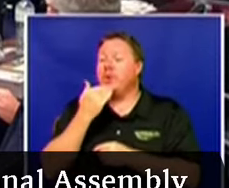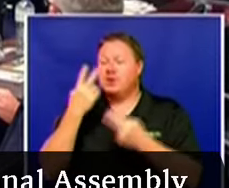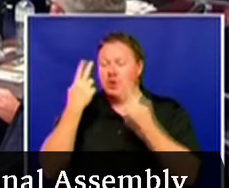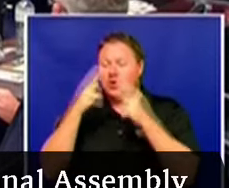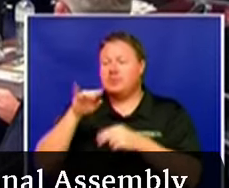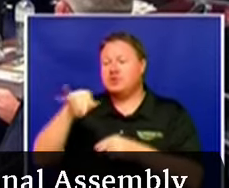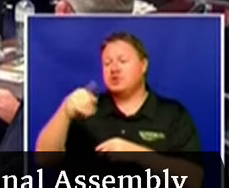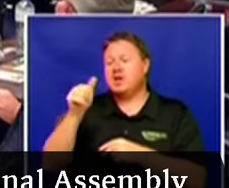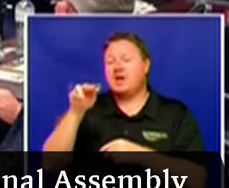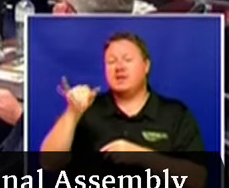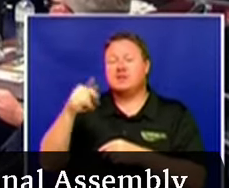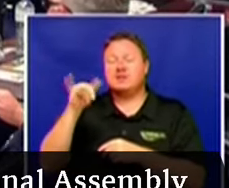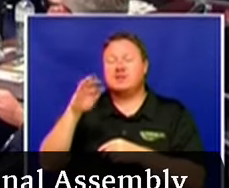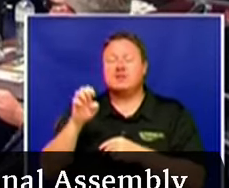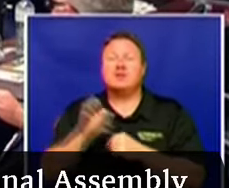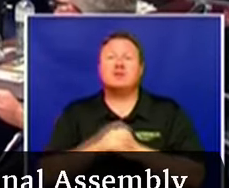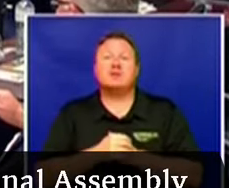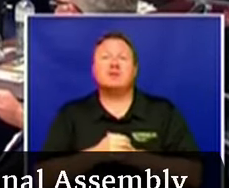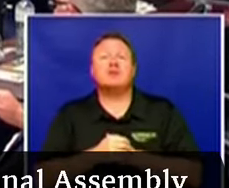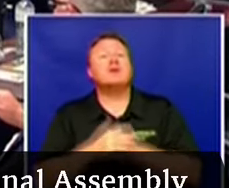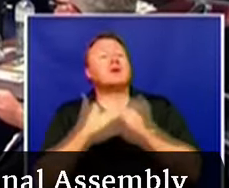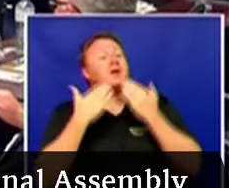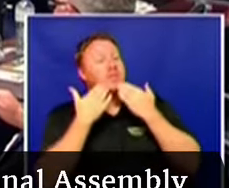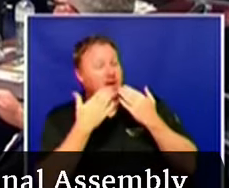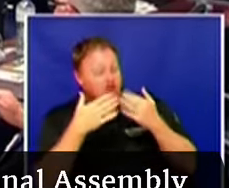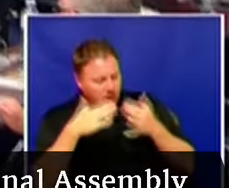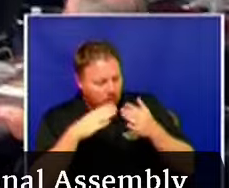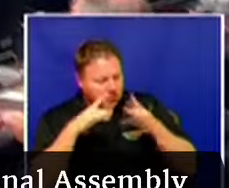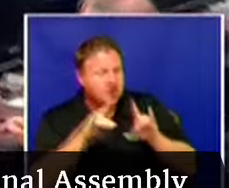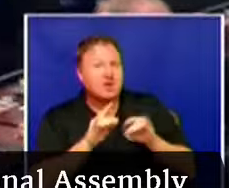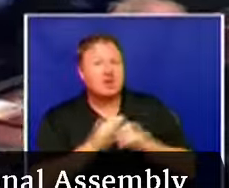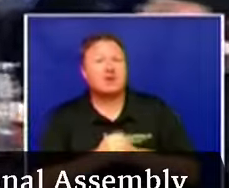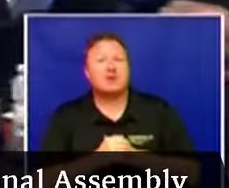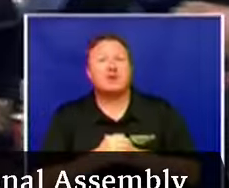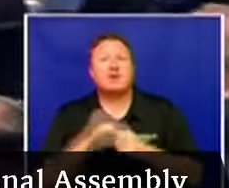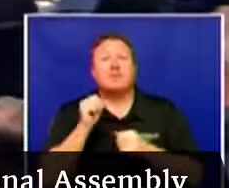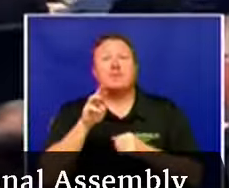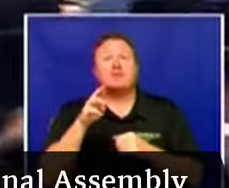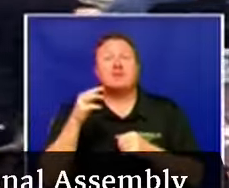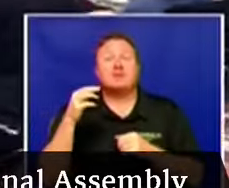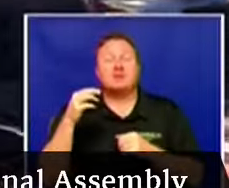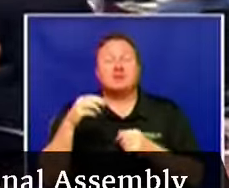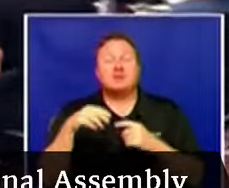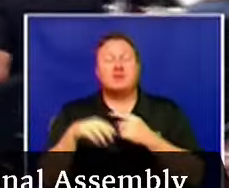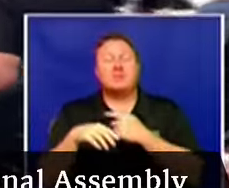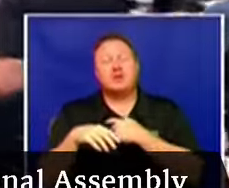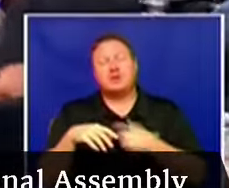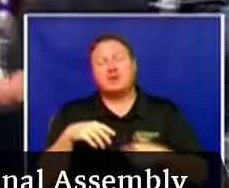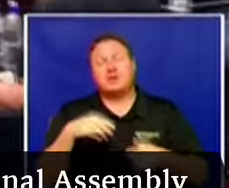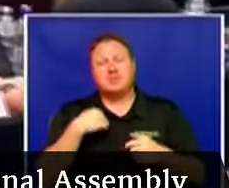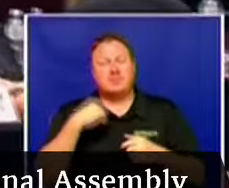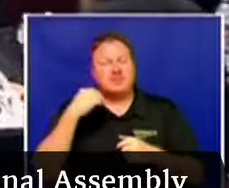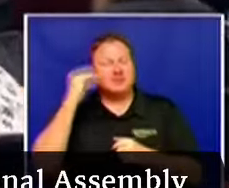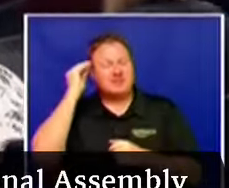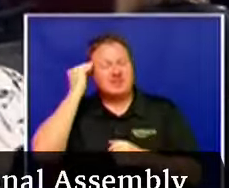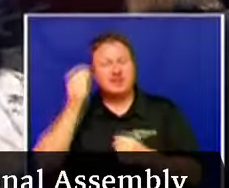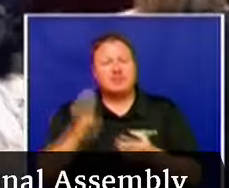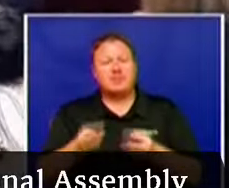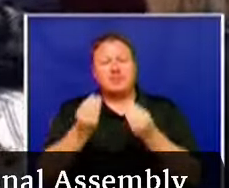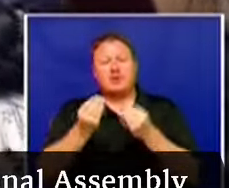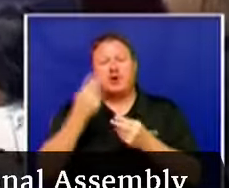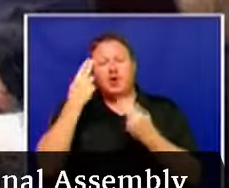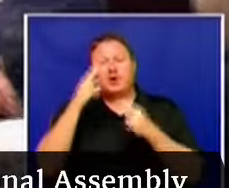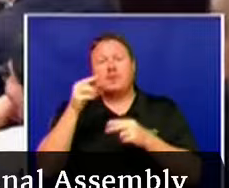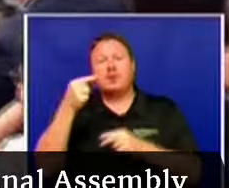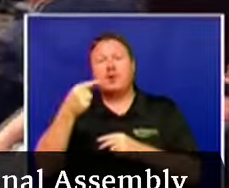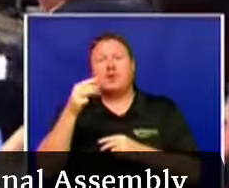Jainki. Thank you, House Chair. Mr. President, I get a sense that Honourable Groenewald wants